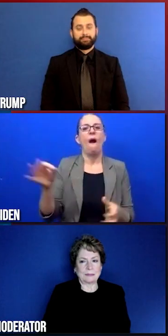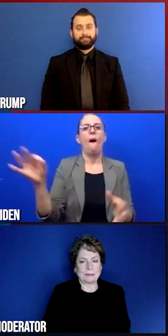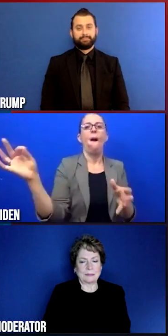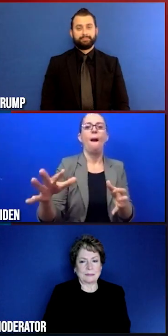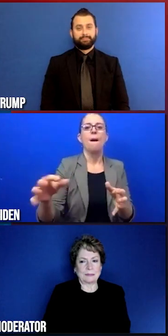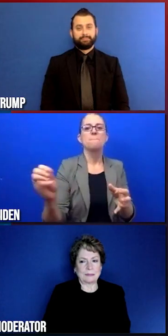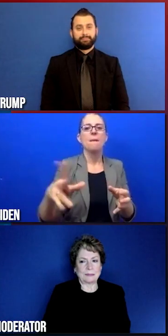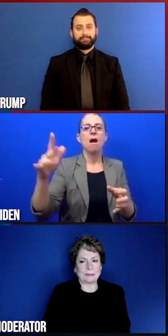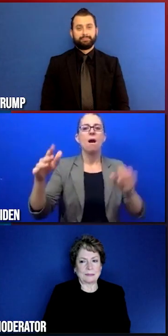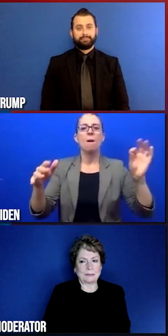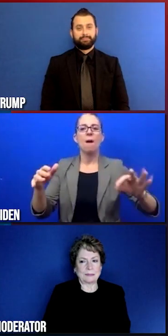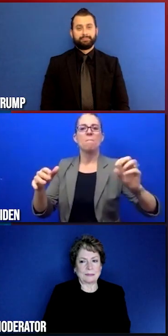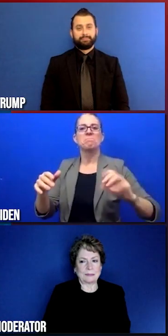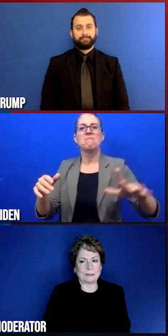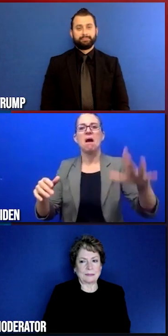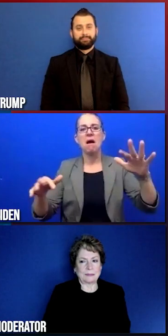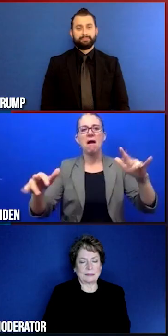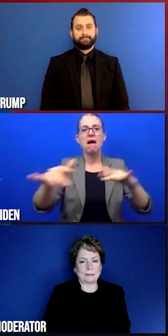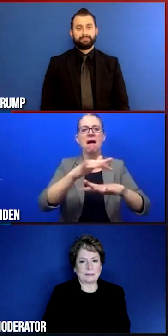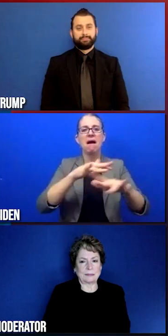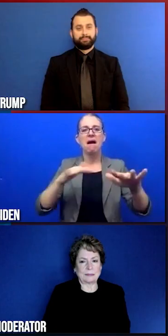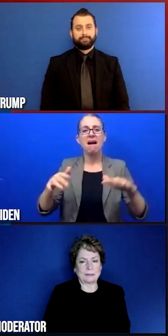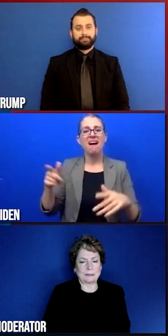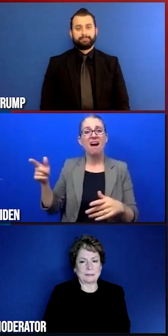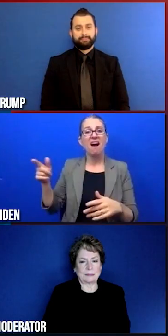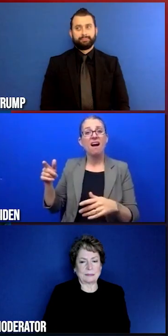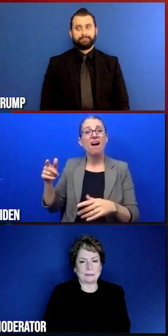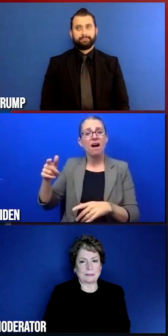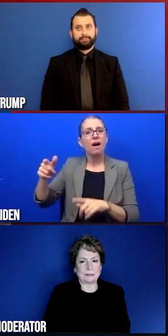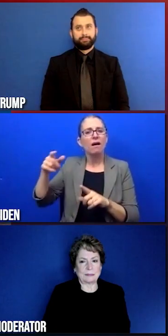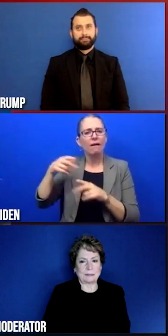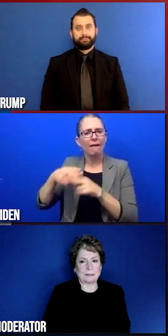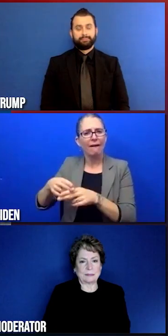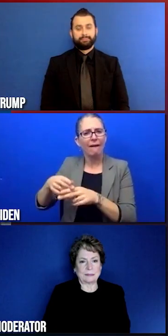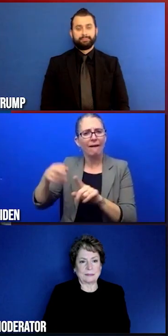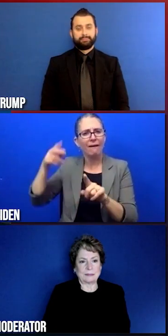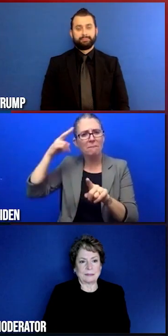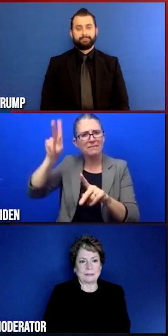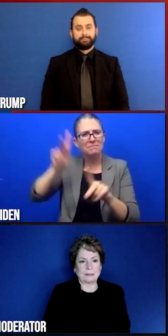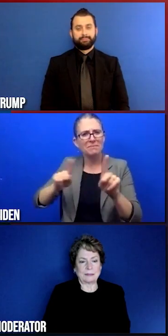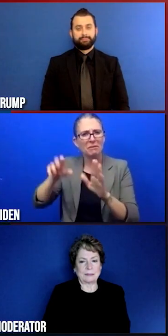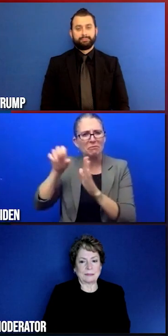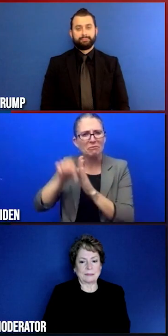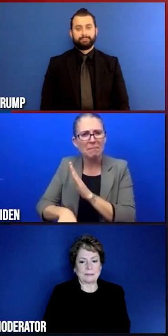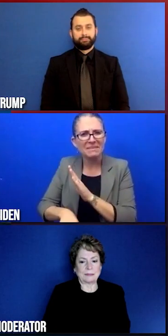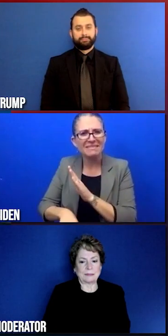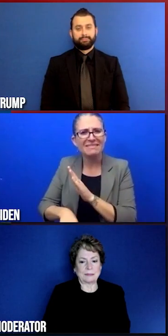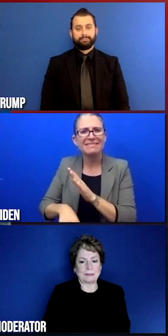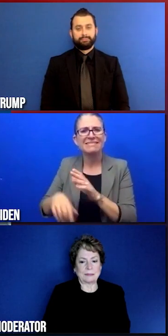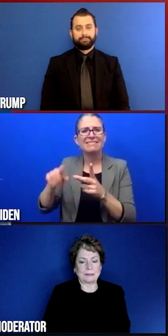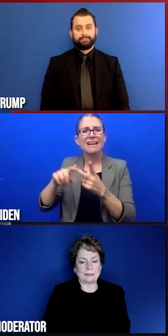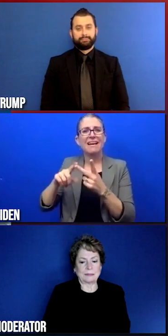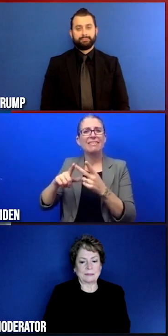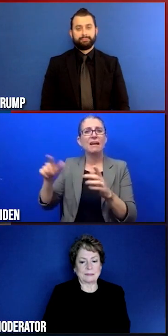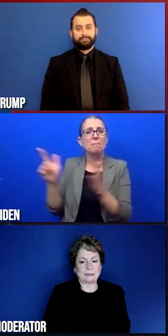Mexican rapists. He's banned Muslims because they're Muslims. He has moved around and made everything worse across the